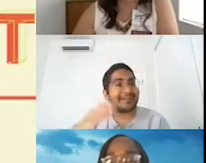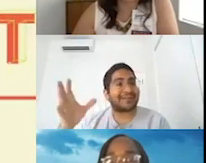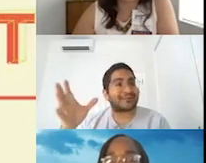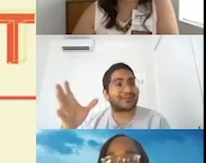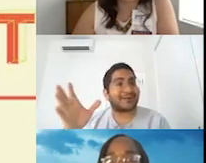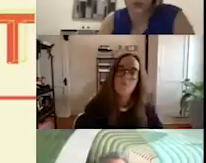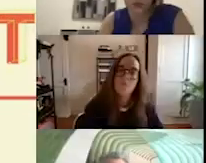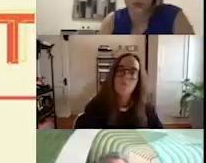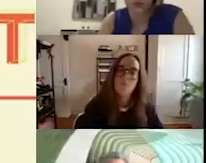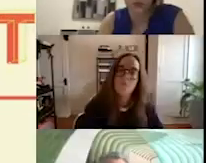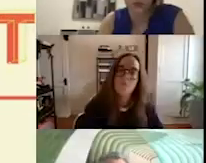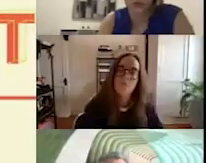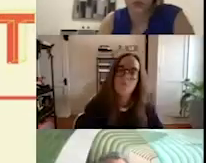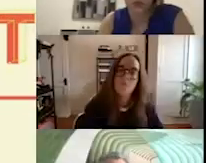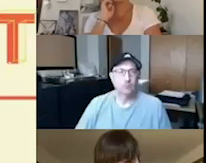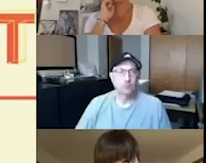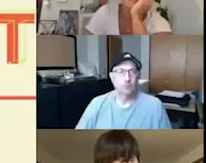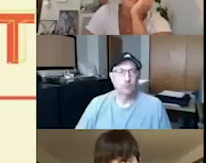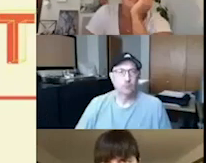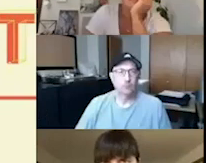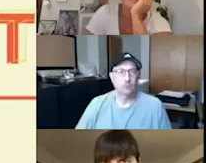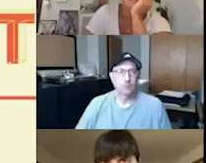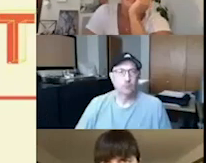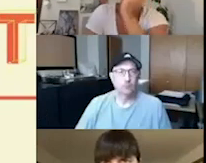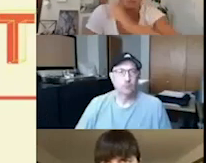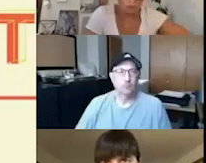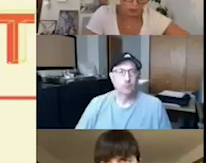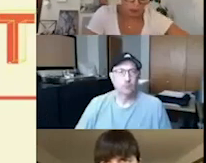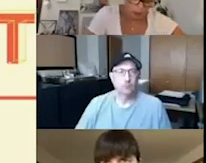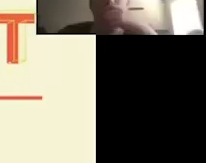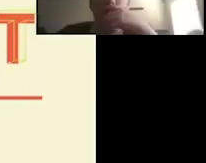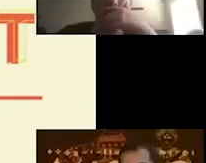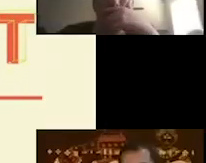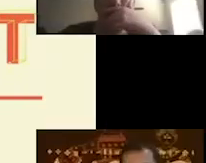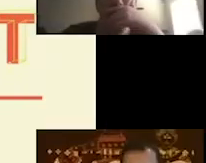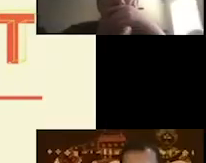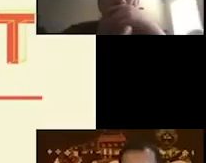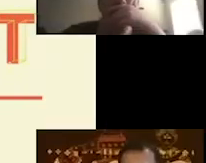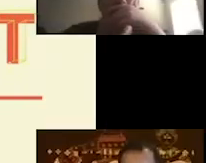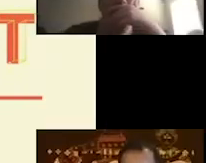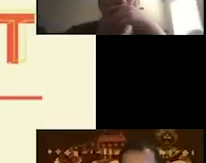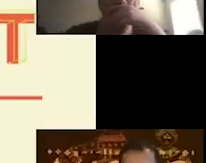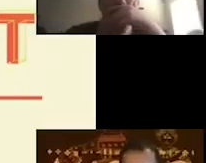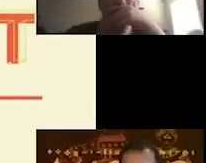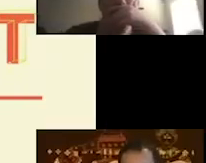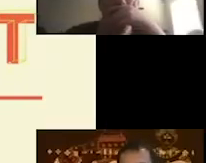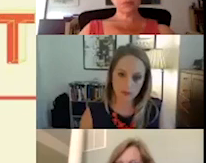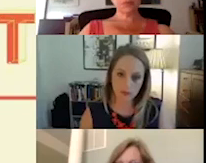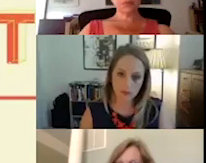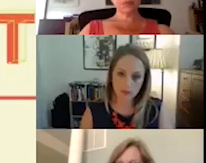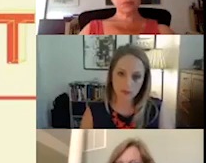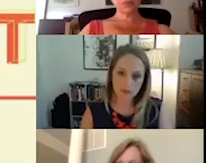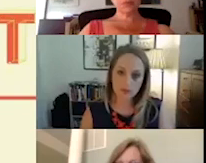things depending on where, you know, what it, so for one community, while it might mean sovereignty and autonomy, for